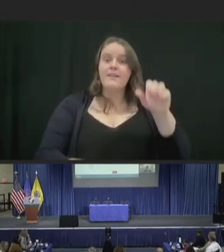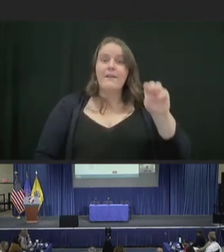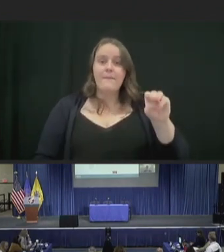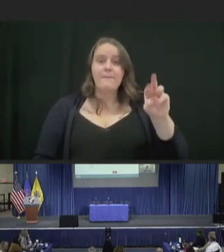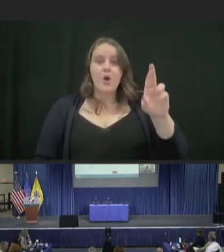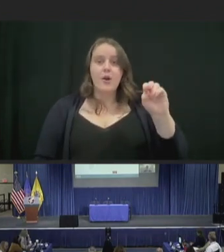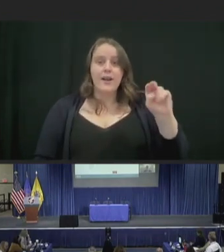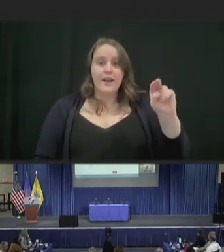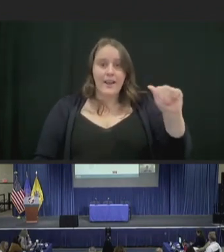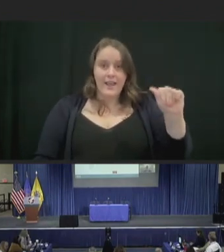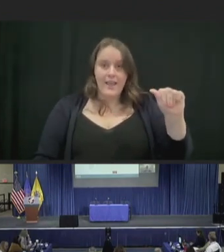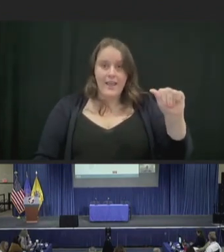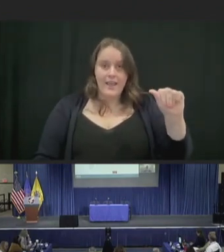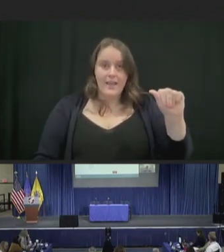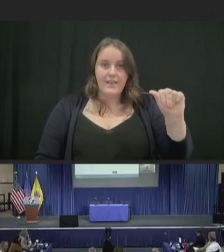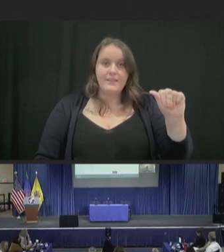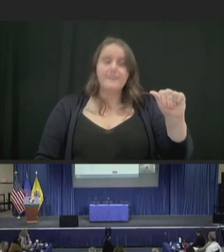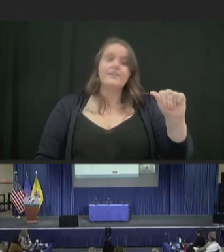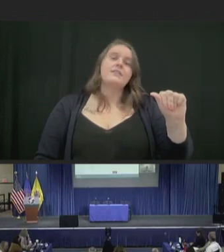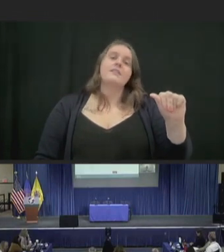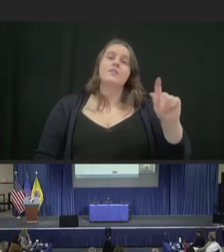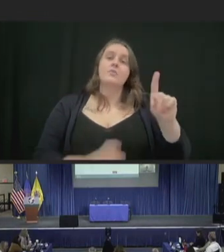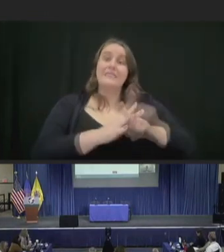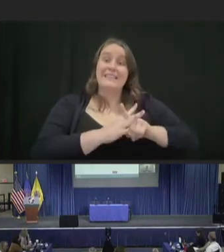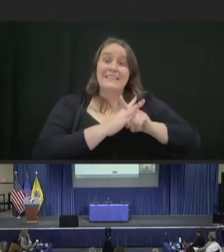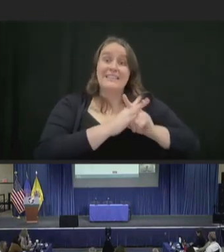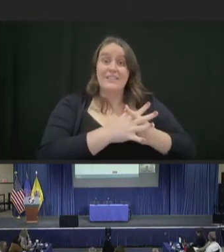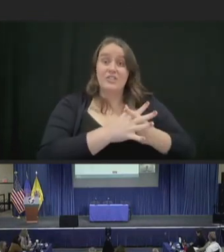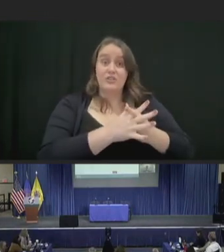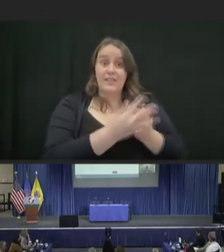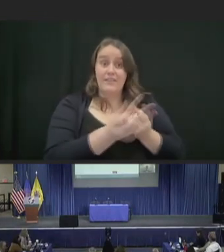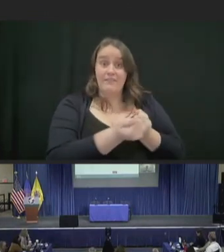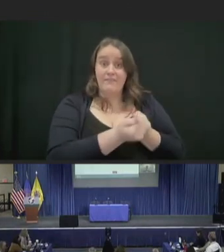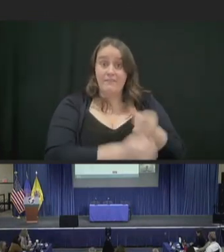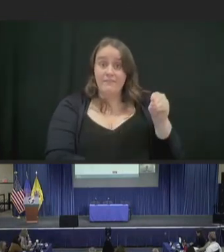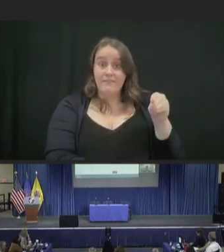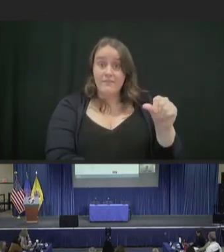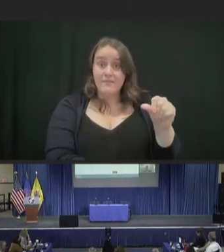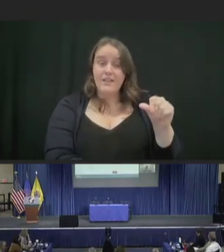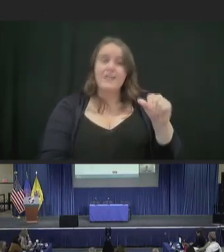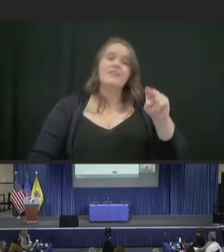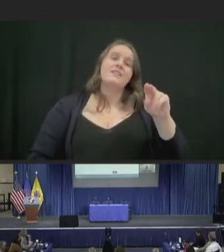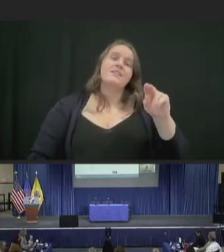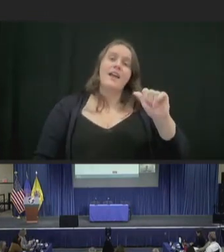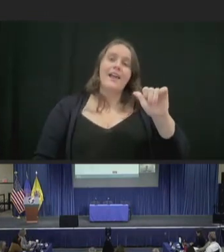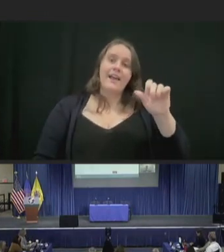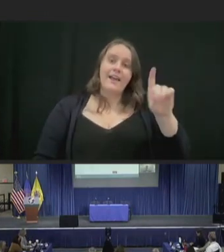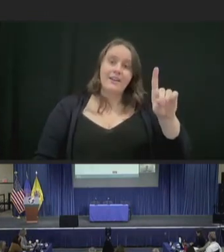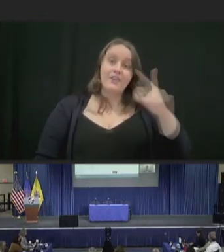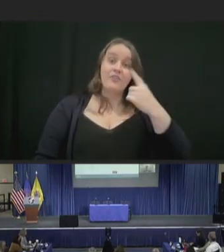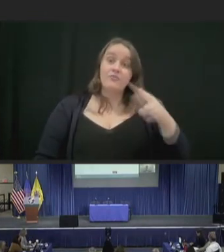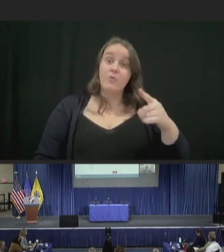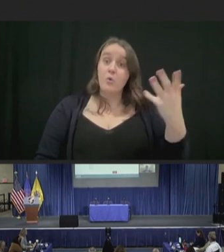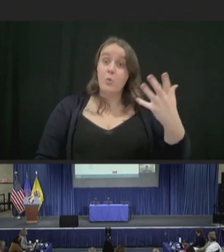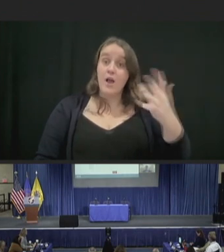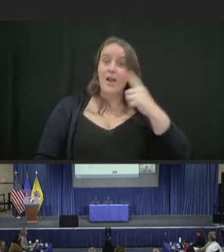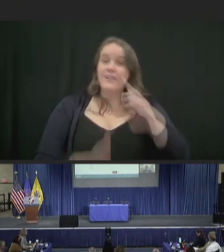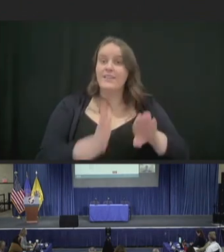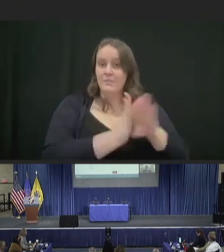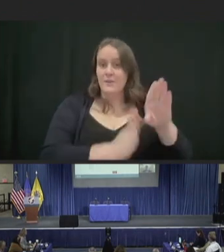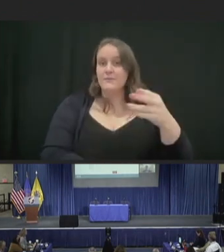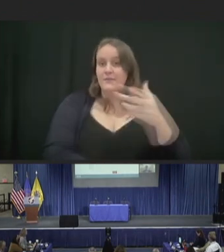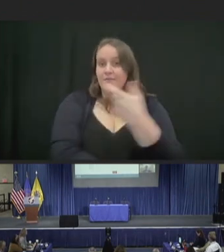indeed initially funded and supported through NIAID for HIV vaccine development to